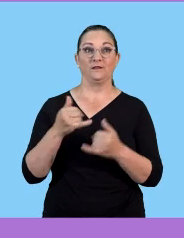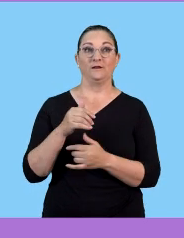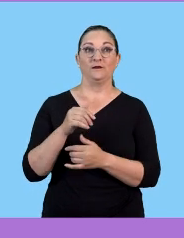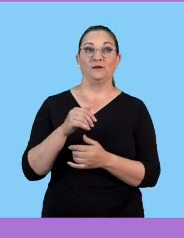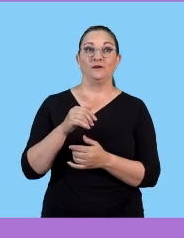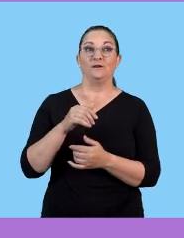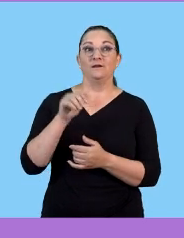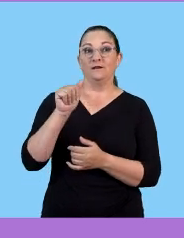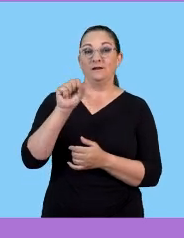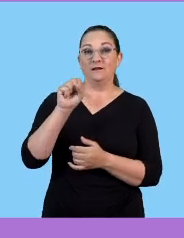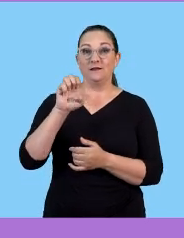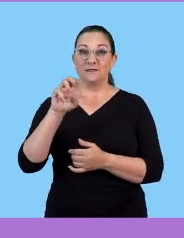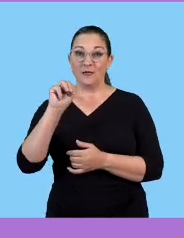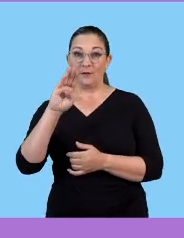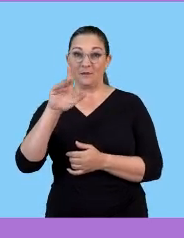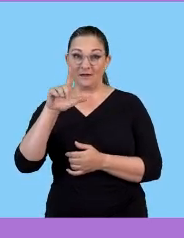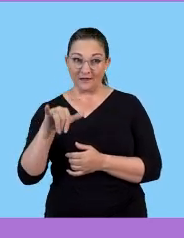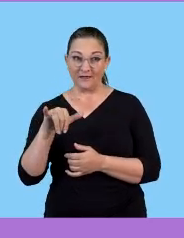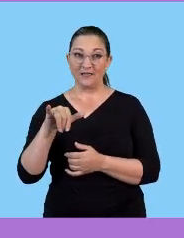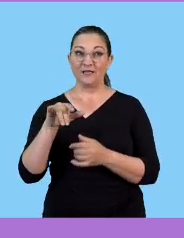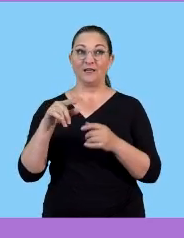assembly diagram. That is